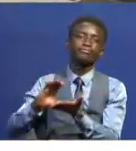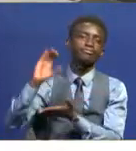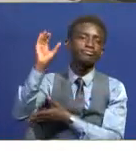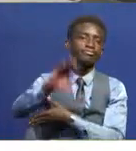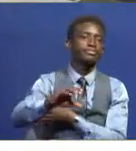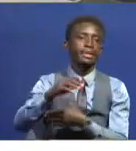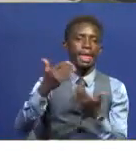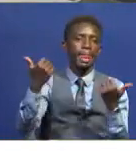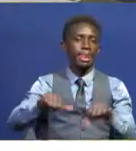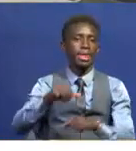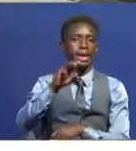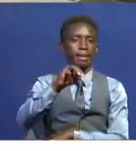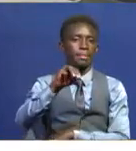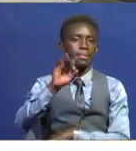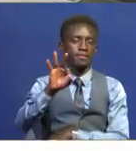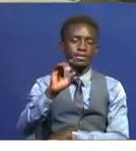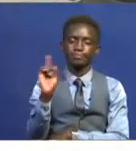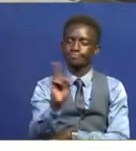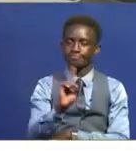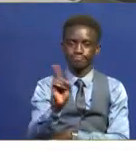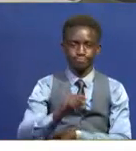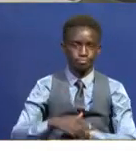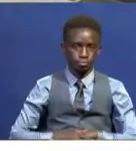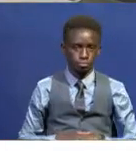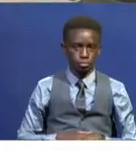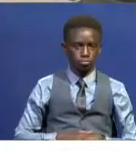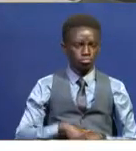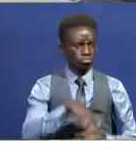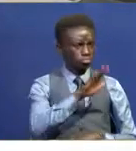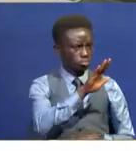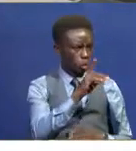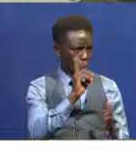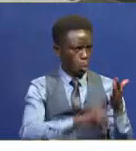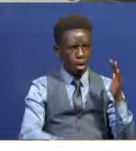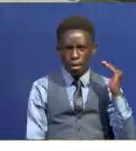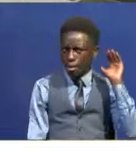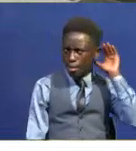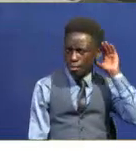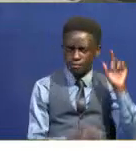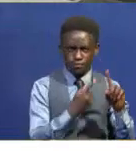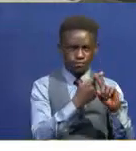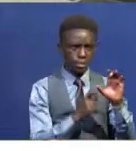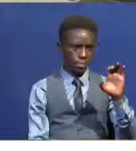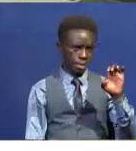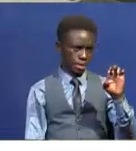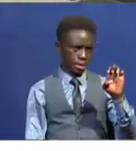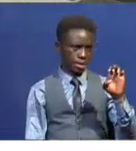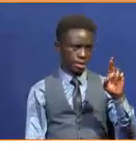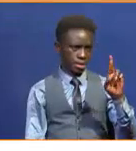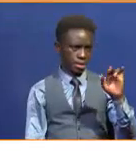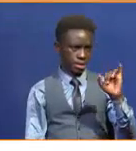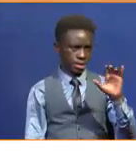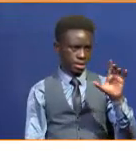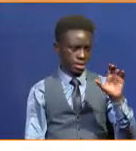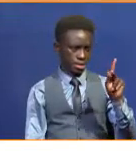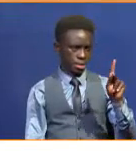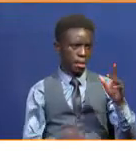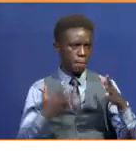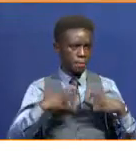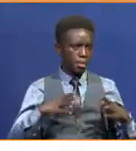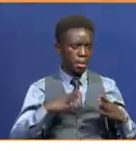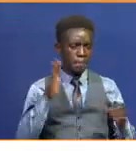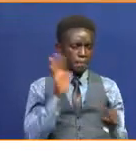heard from Eric here is that a lot of people would want to shy away from that, but so what are some of the